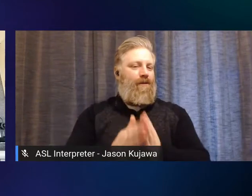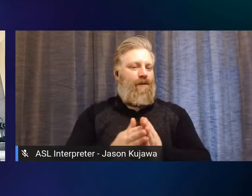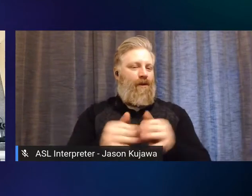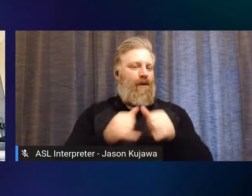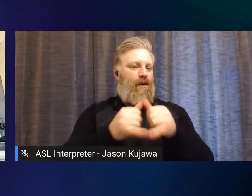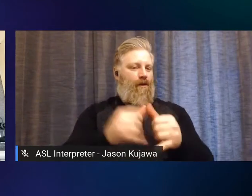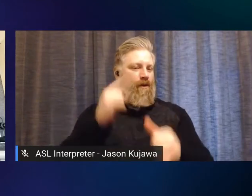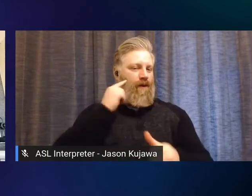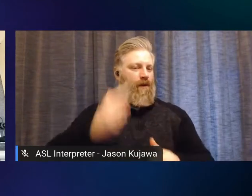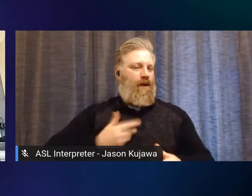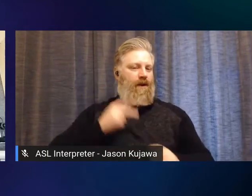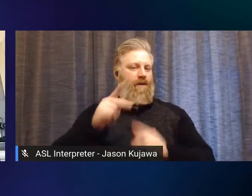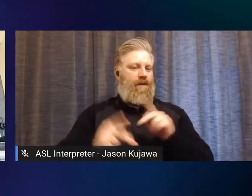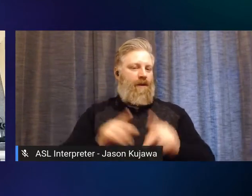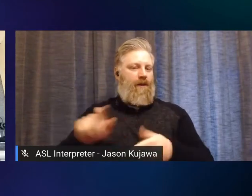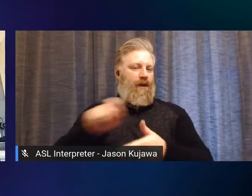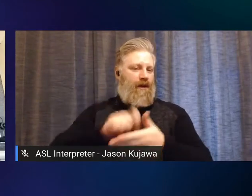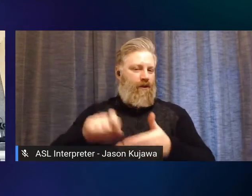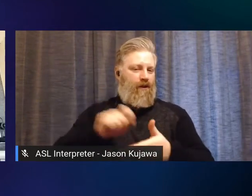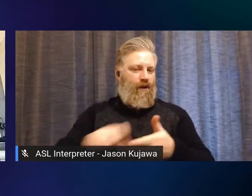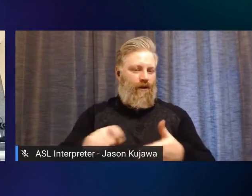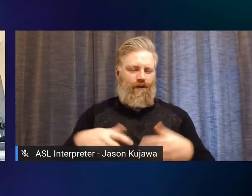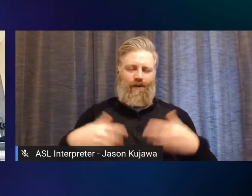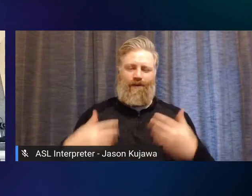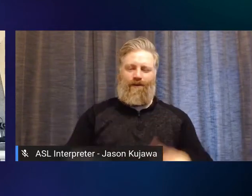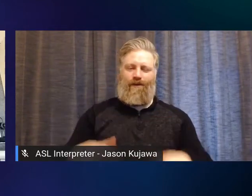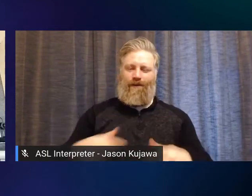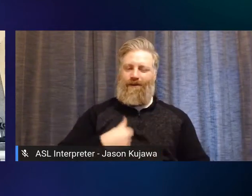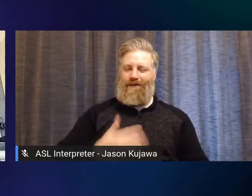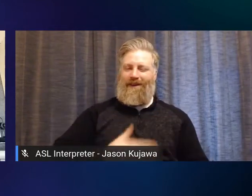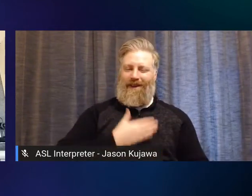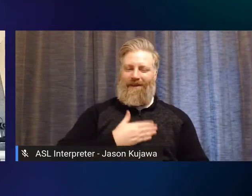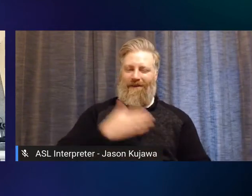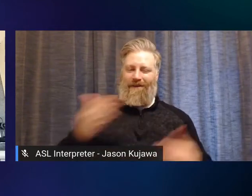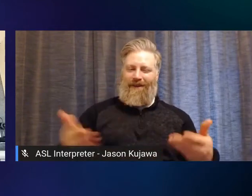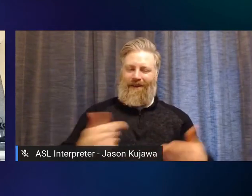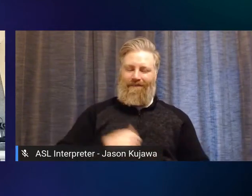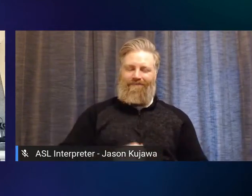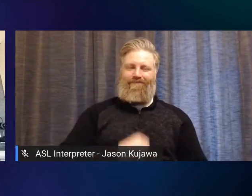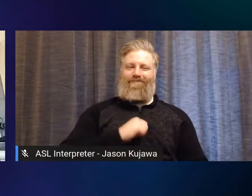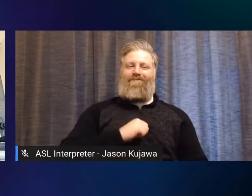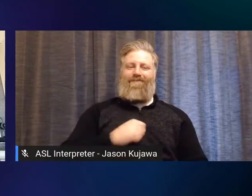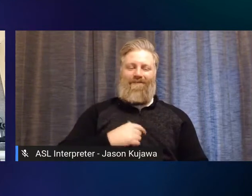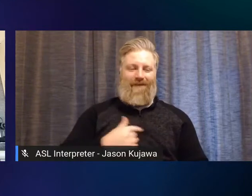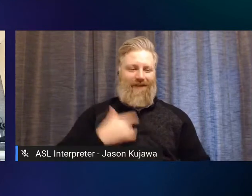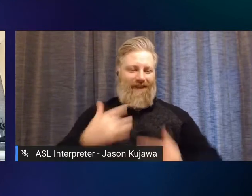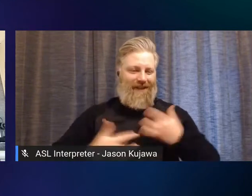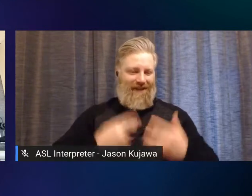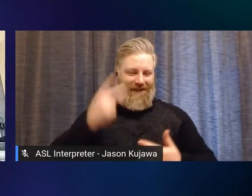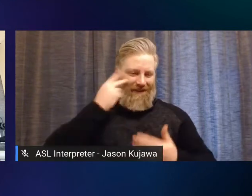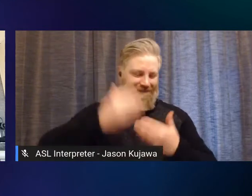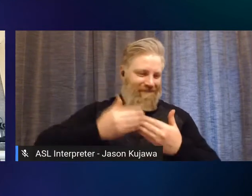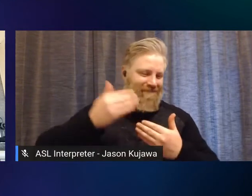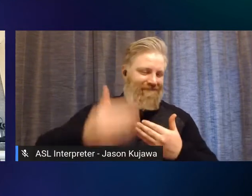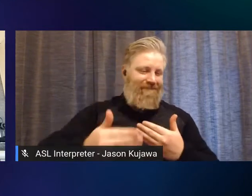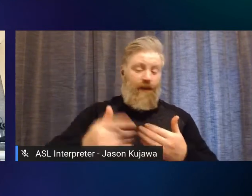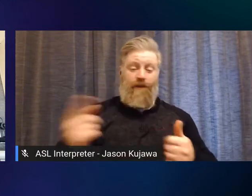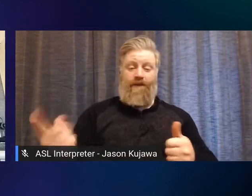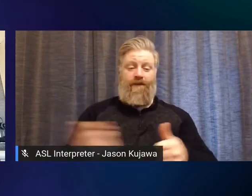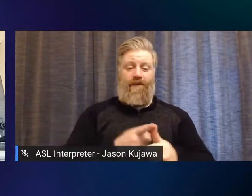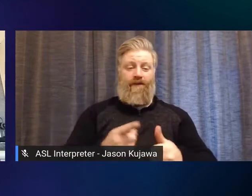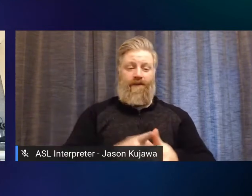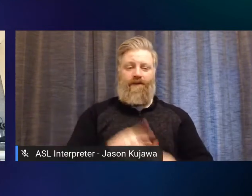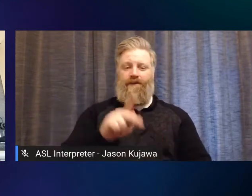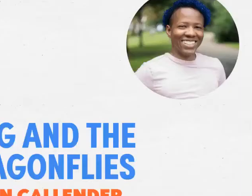Literature. I'm very, very proud of this. I'm very, very happy to be here. I'm so excited to see how this goes. First up, we have Kaysen